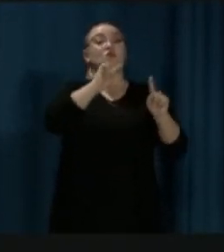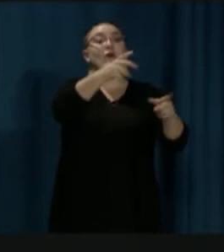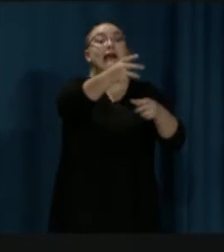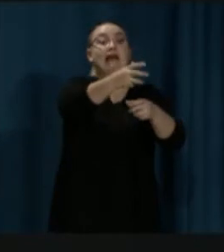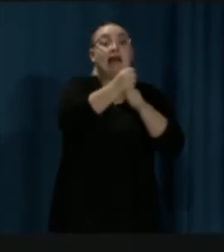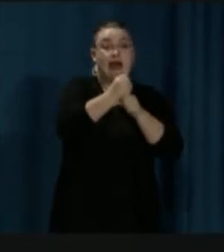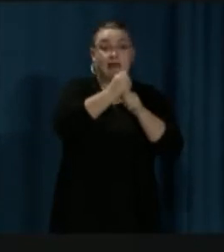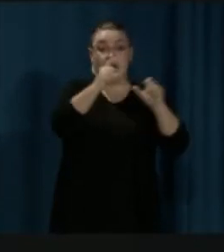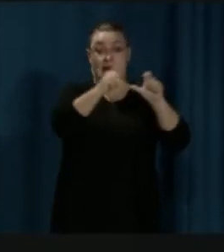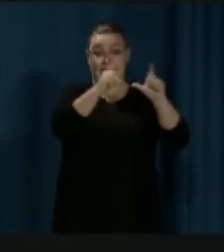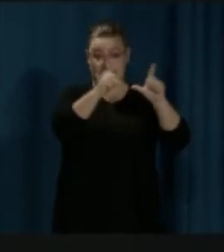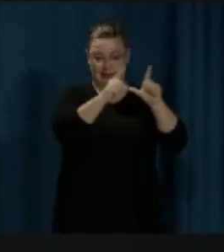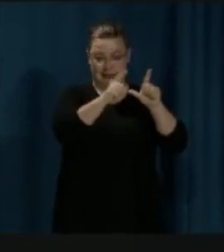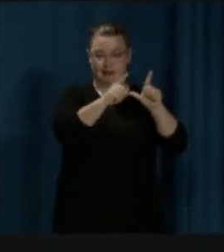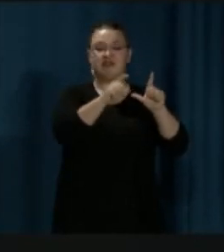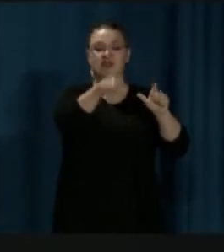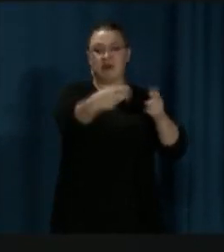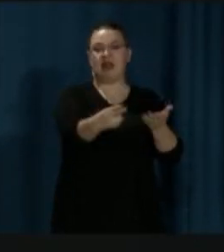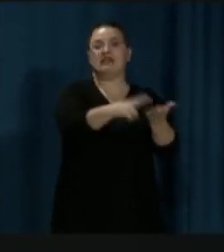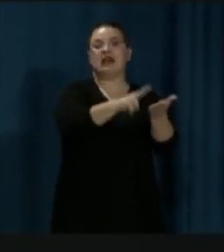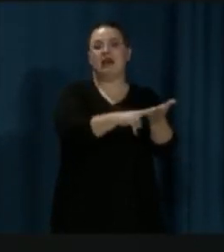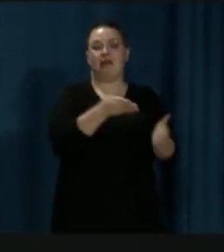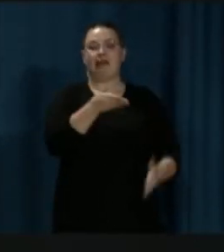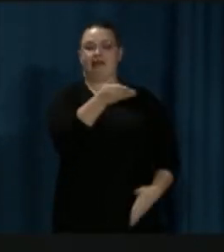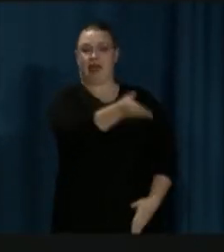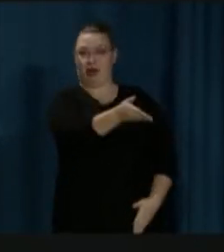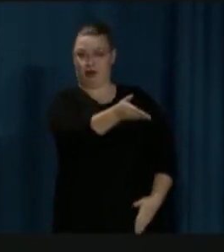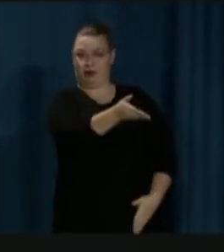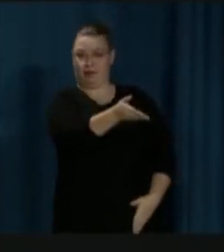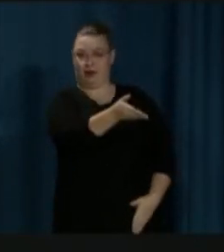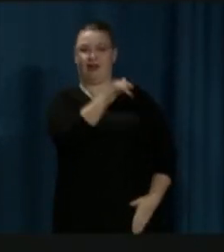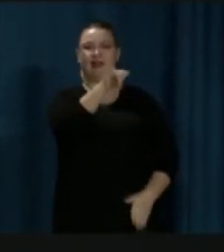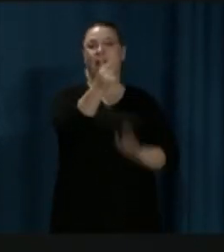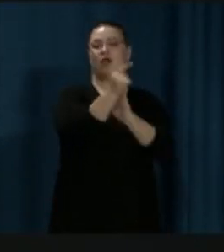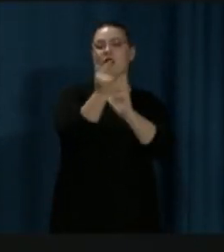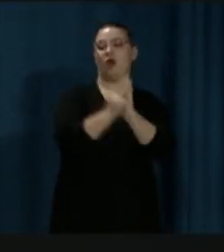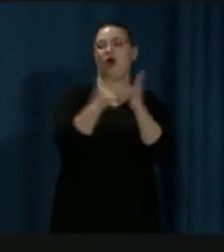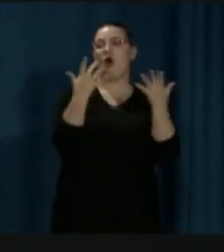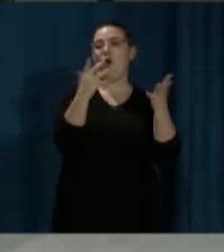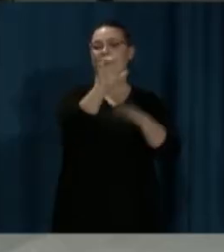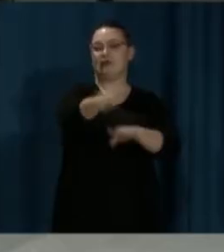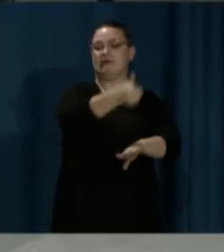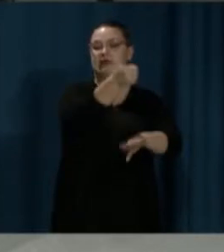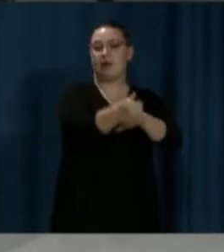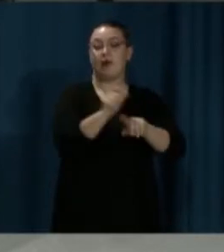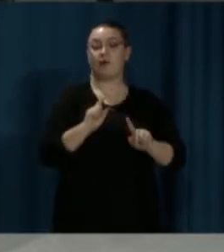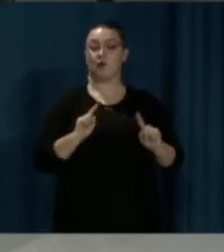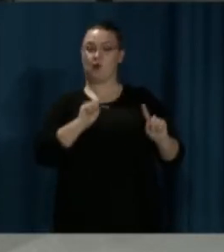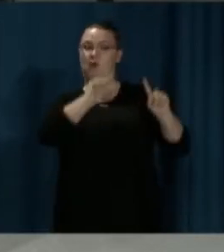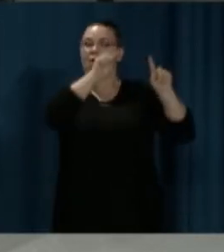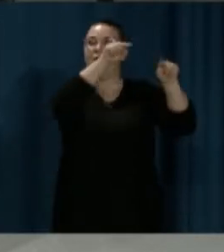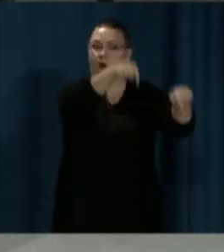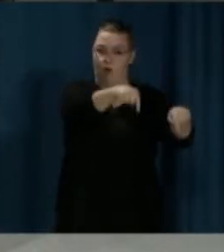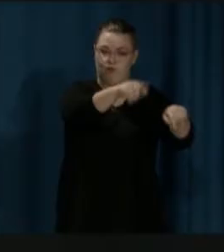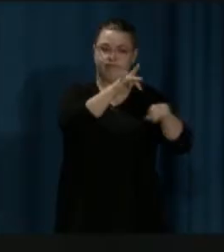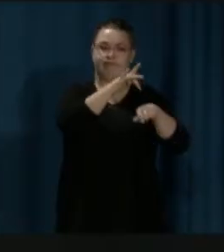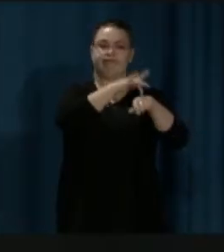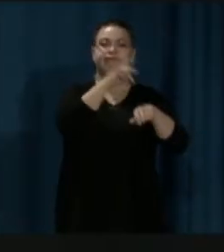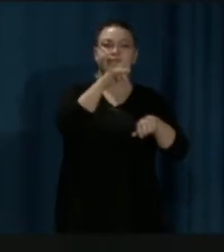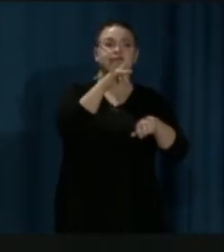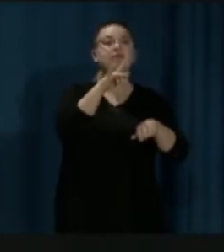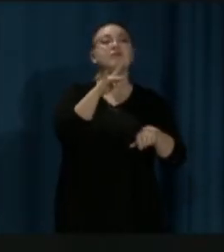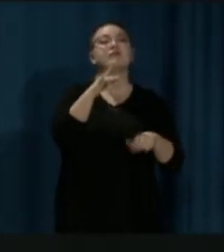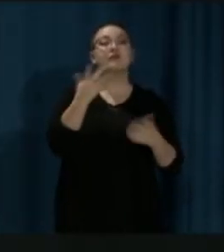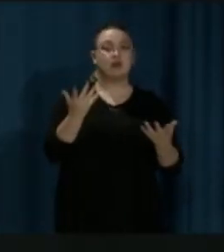license, renewed a driver's license, or had an interaction with different public agencies. Right, so that like would Social include the Security